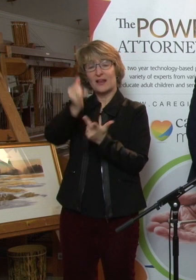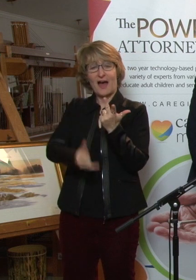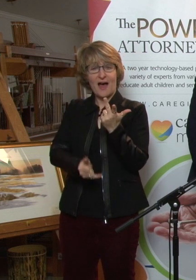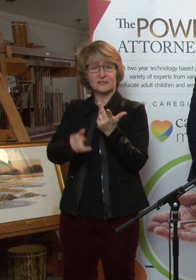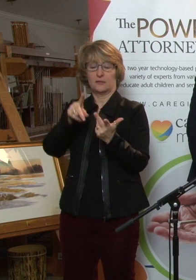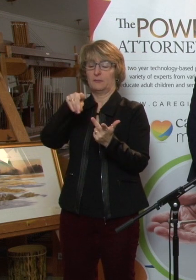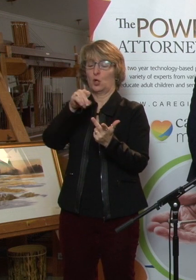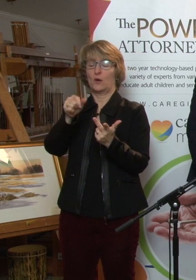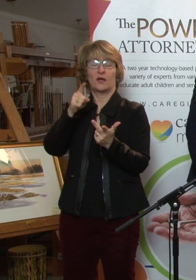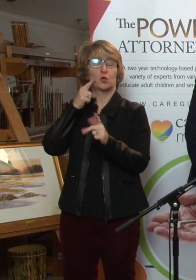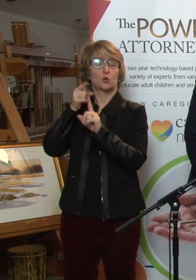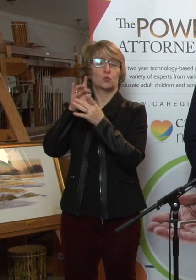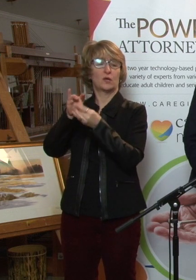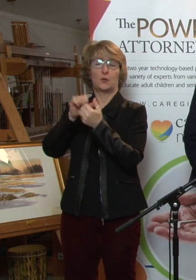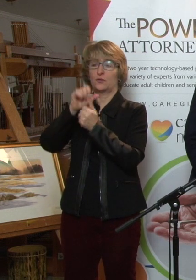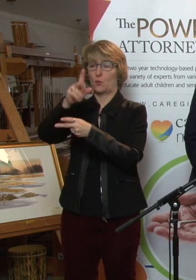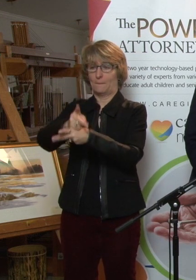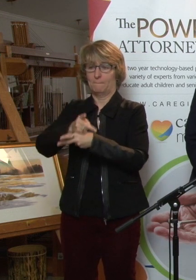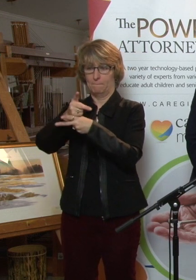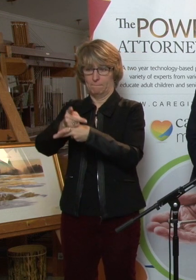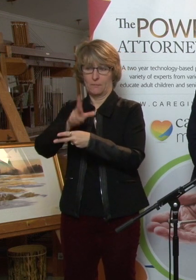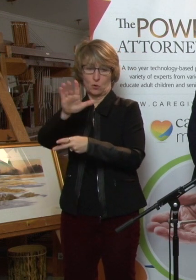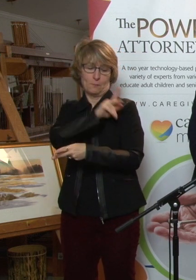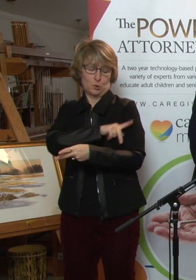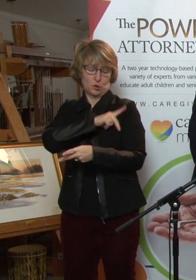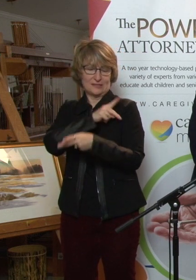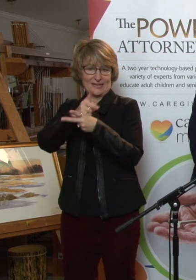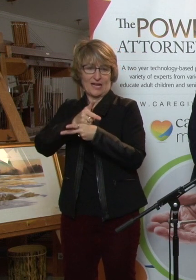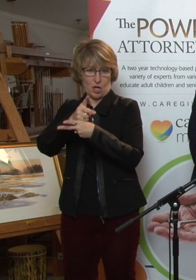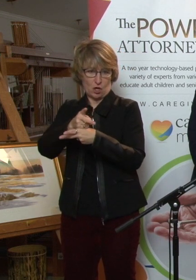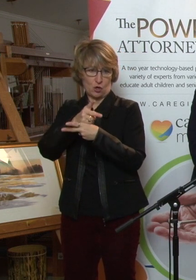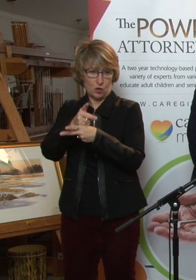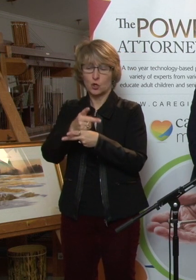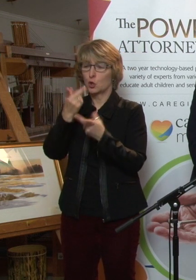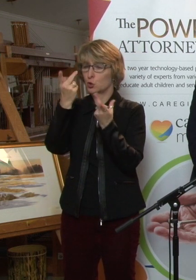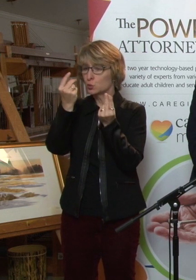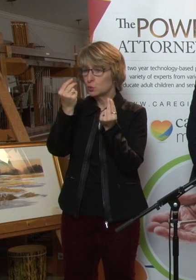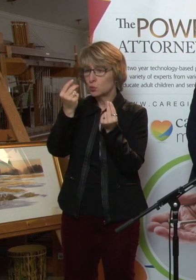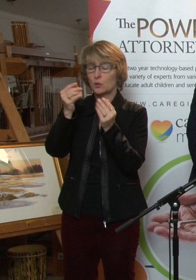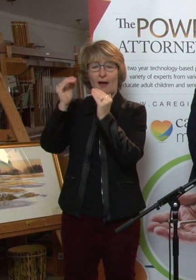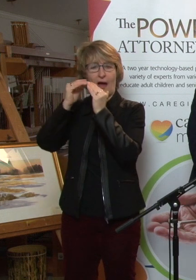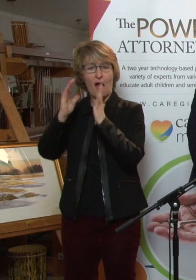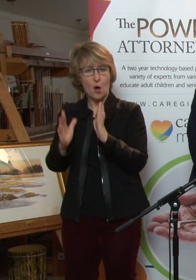care. And personal care covers your personal decisions such